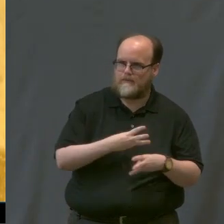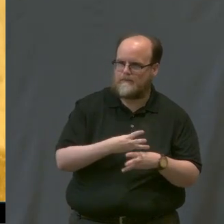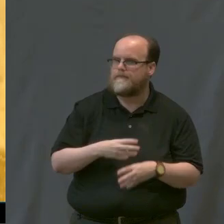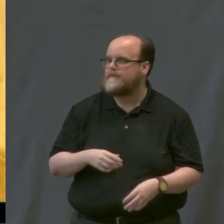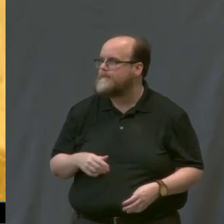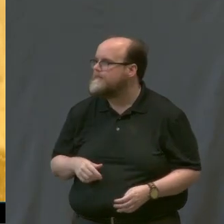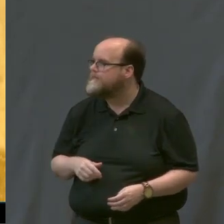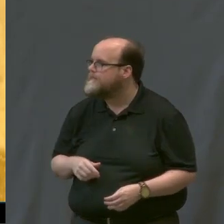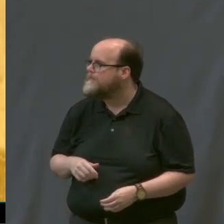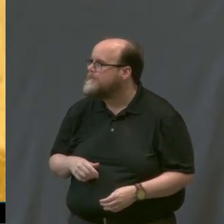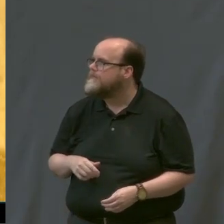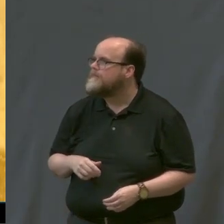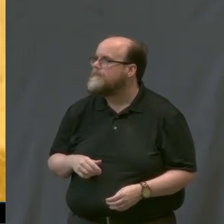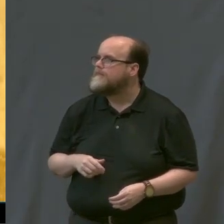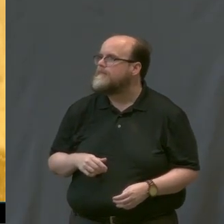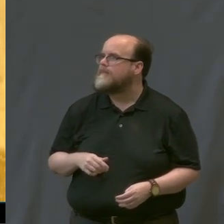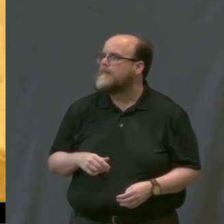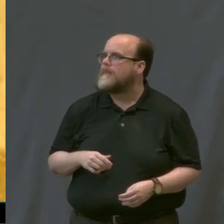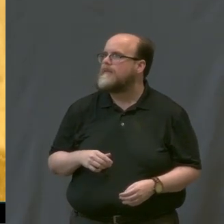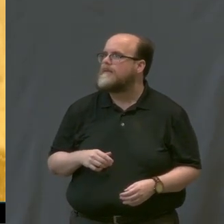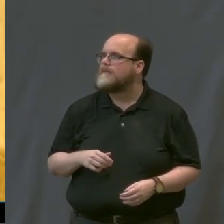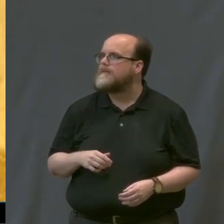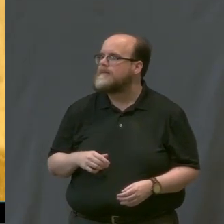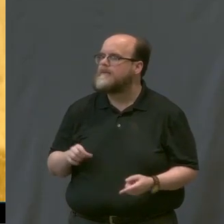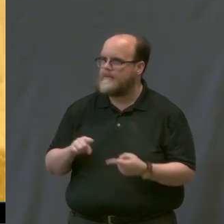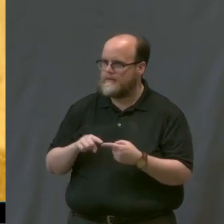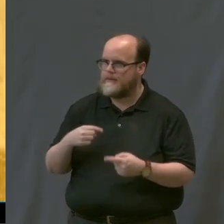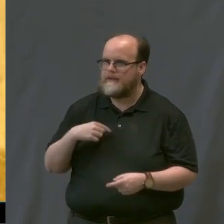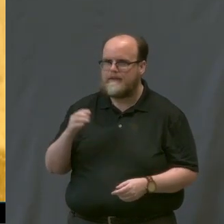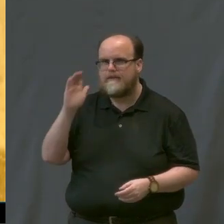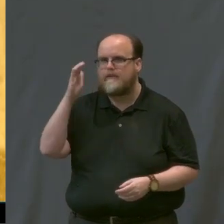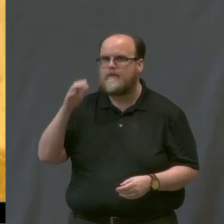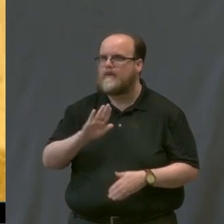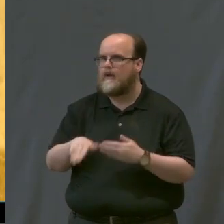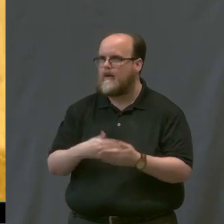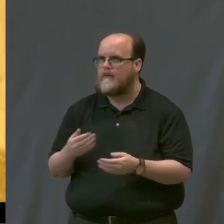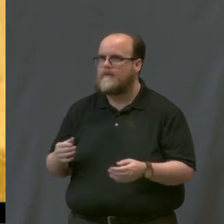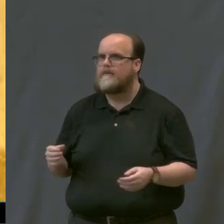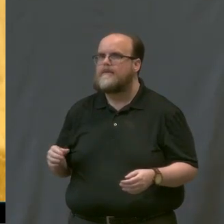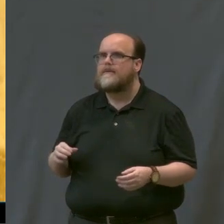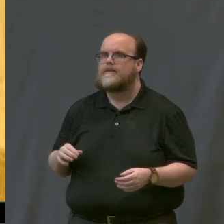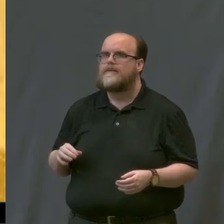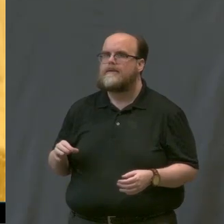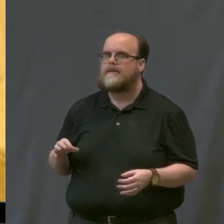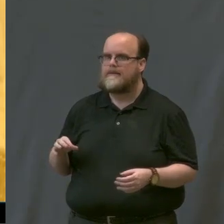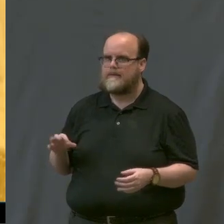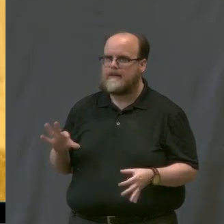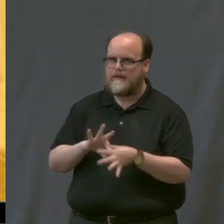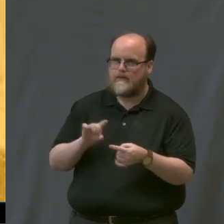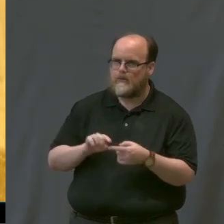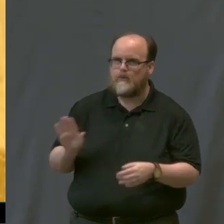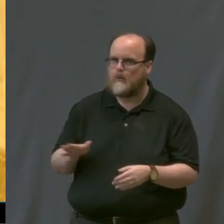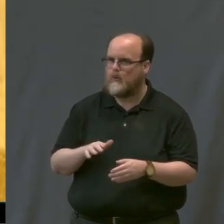Yeah. And it all goes, to me, it looks like it all goes back to intent. Is that your intent? Is